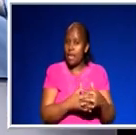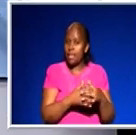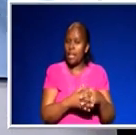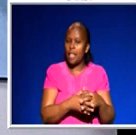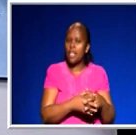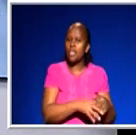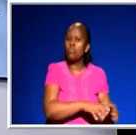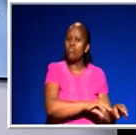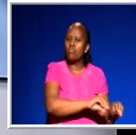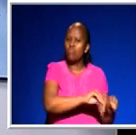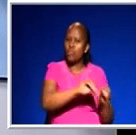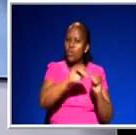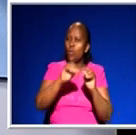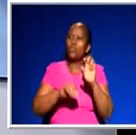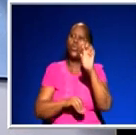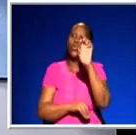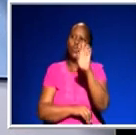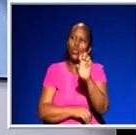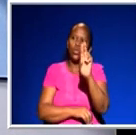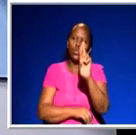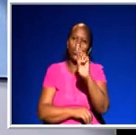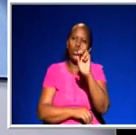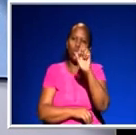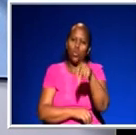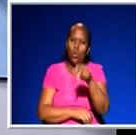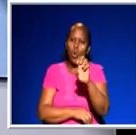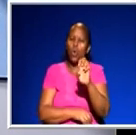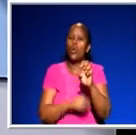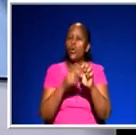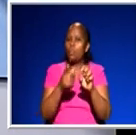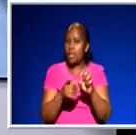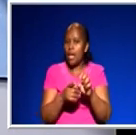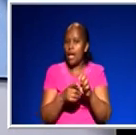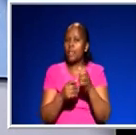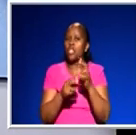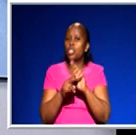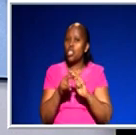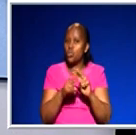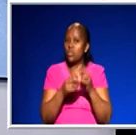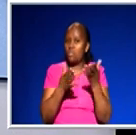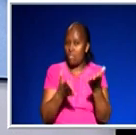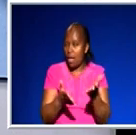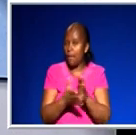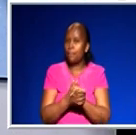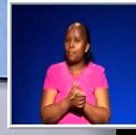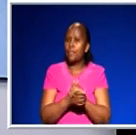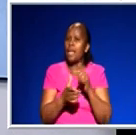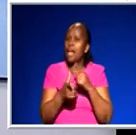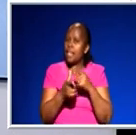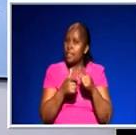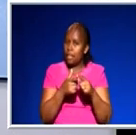were taken back to Europe, where they acted as raw materials. We shall come to look at those items of trade. And